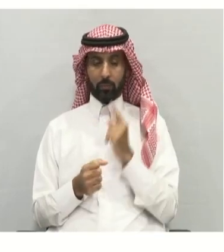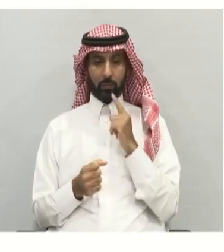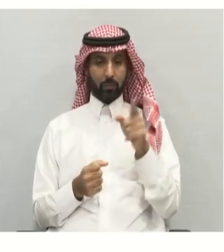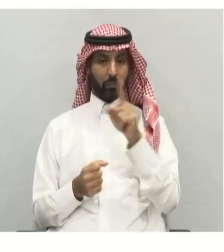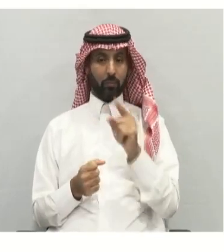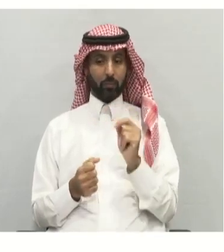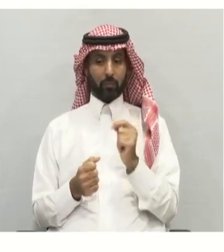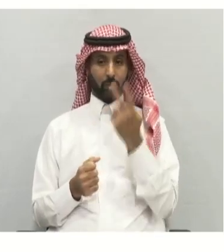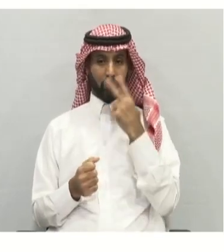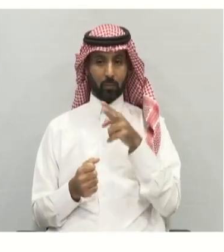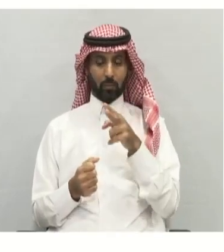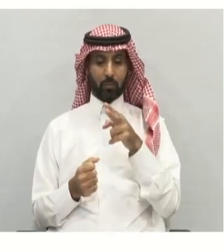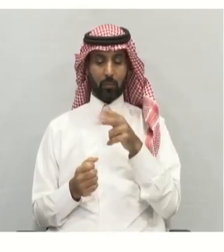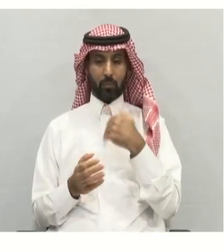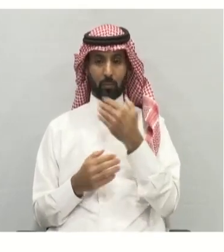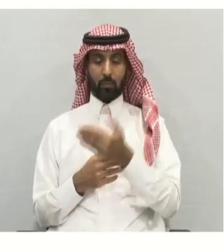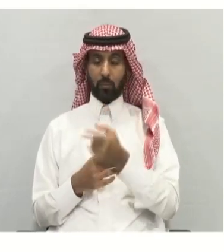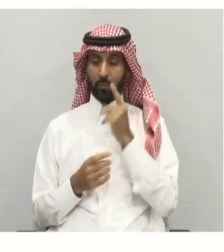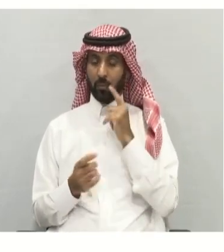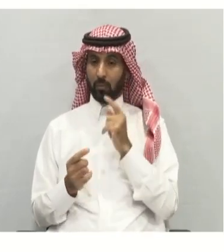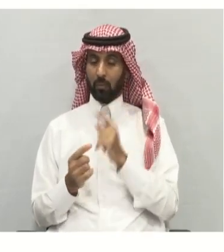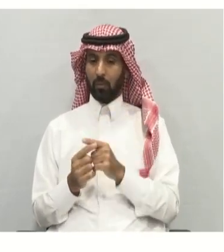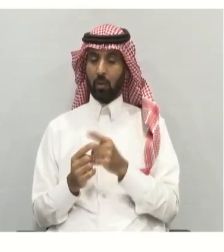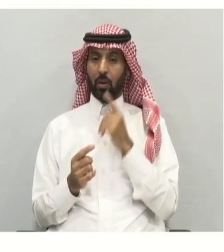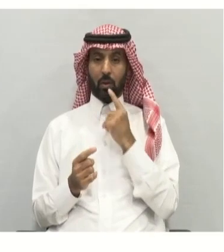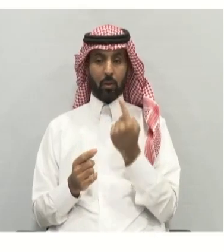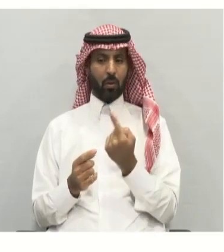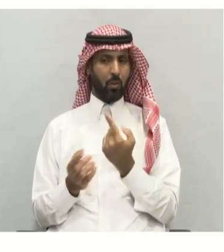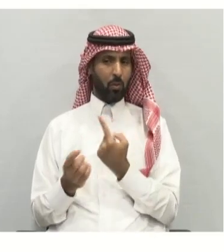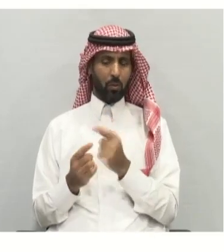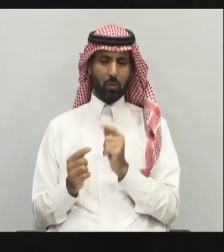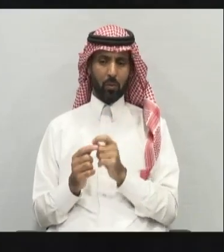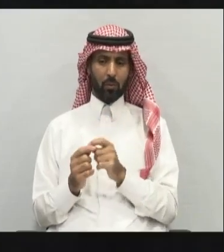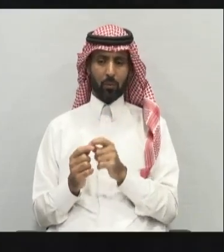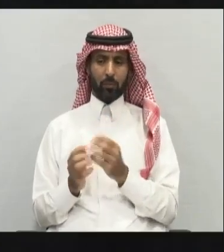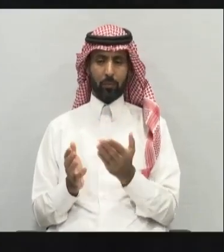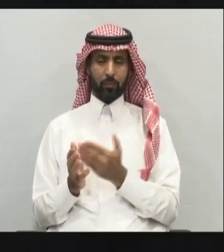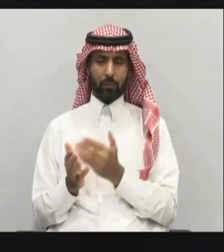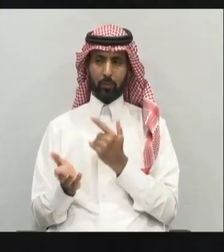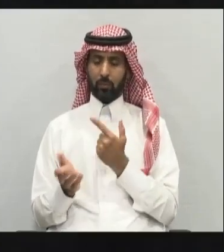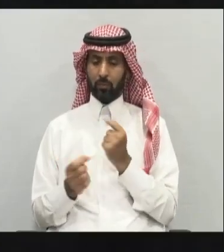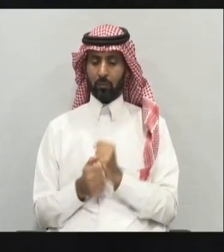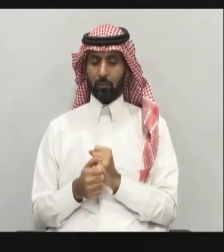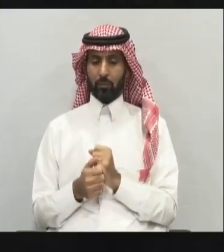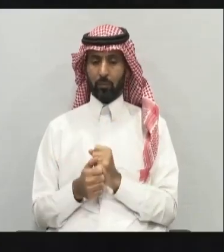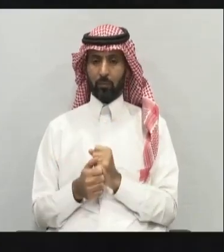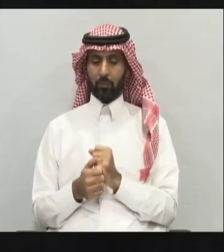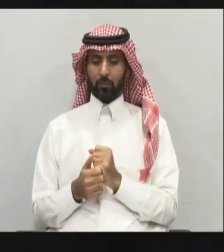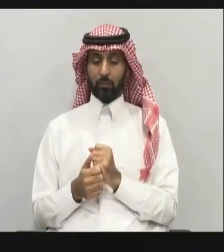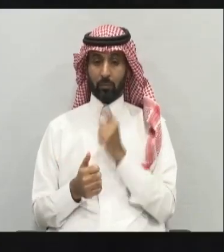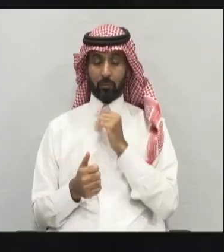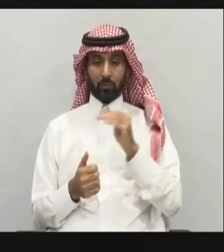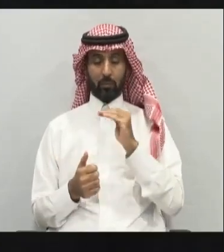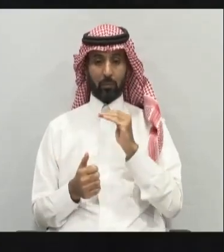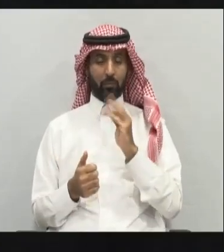question. He's looking for a suggestion. He's looking in this case for a suggestion. And if you want to answer